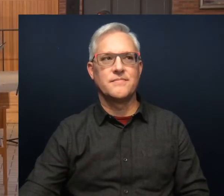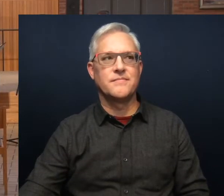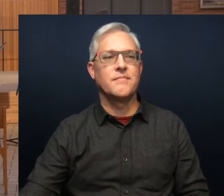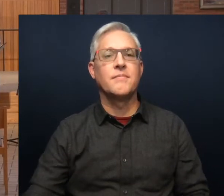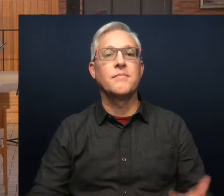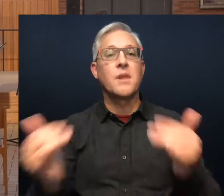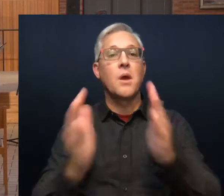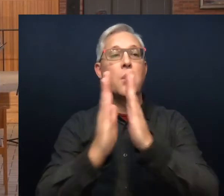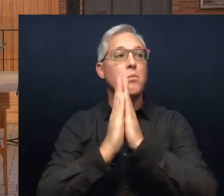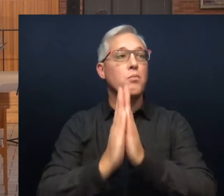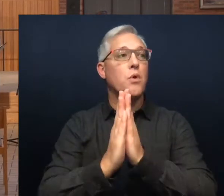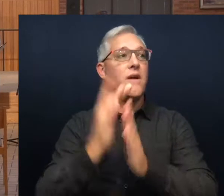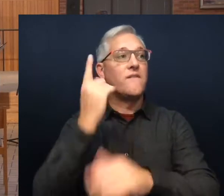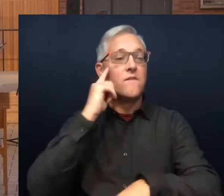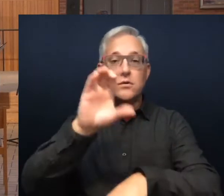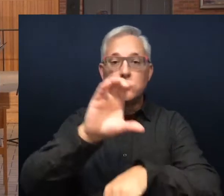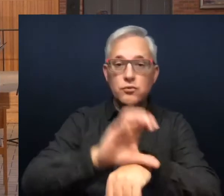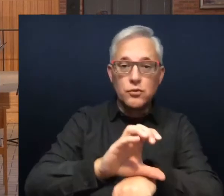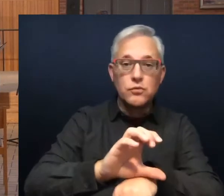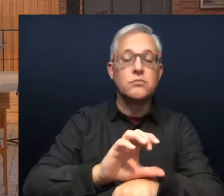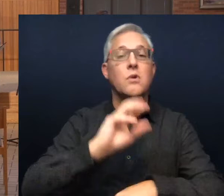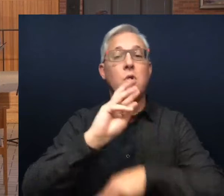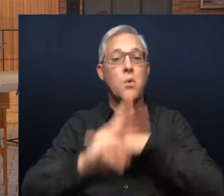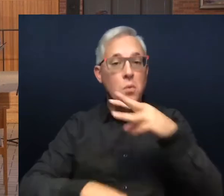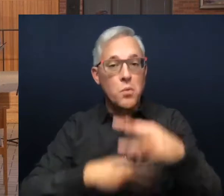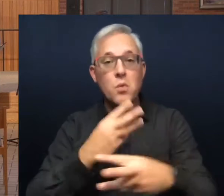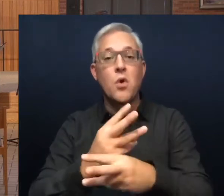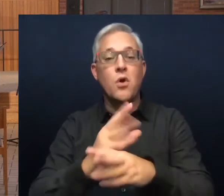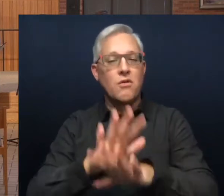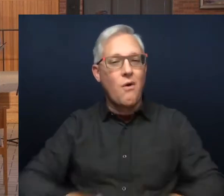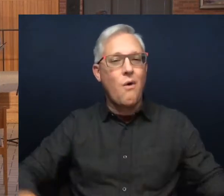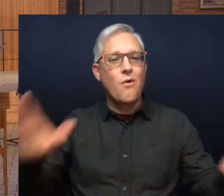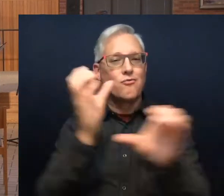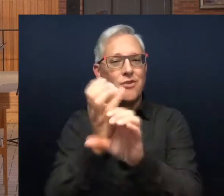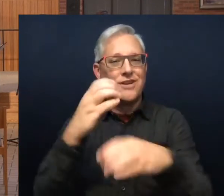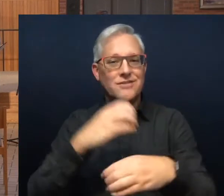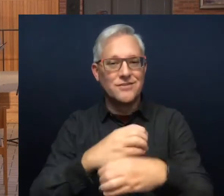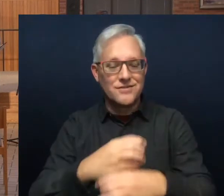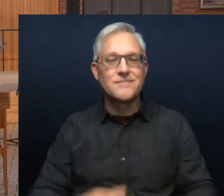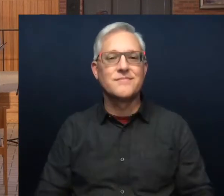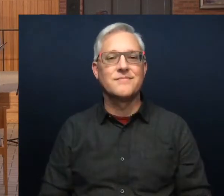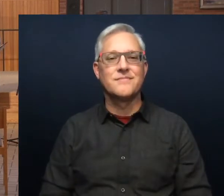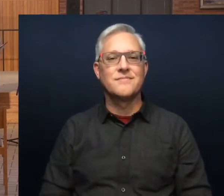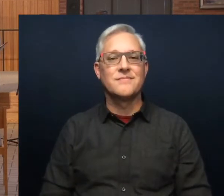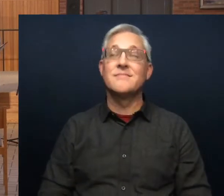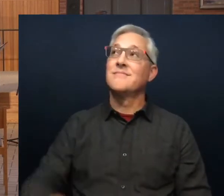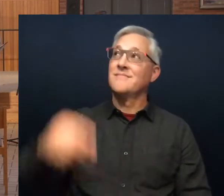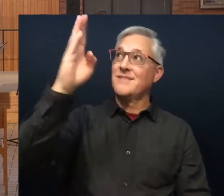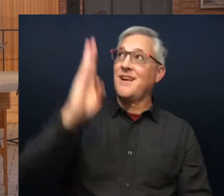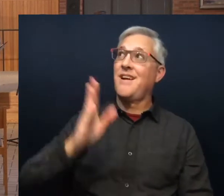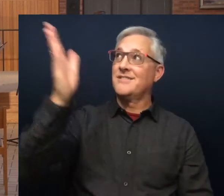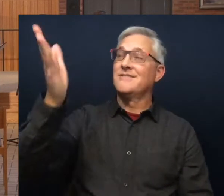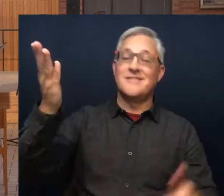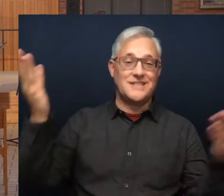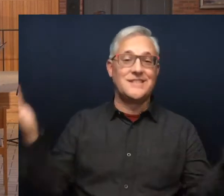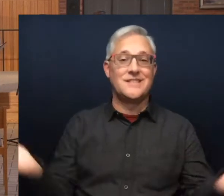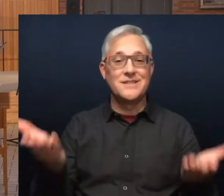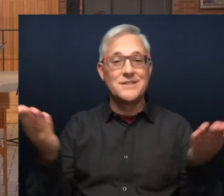Let us pray for the church, the world, and all creation. God is